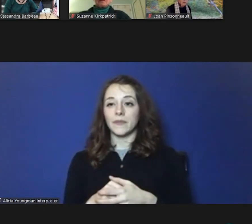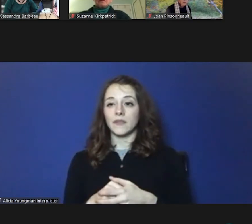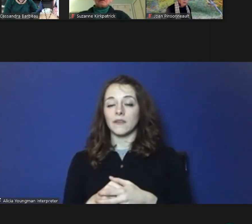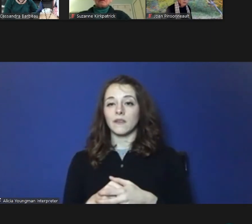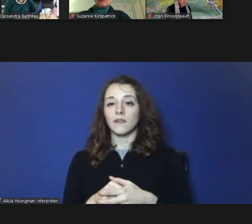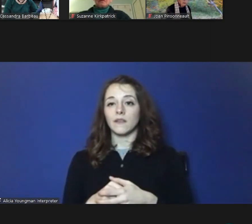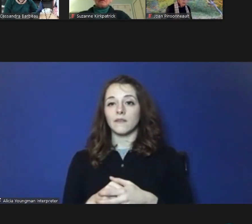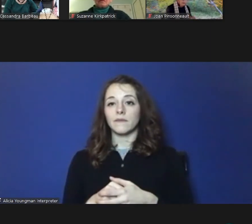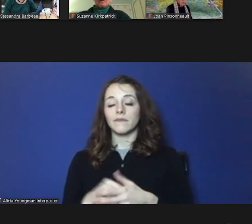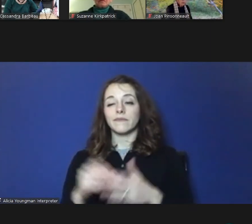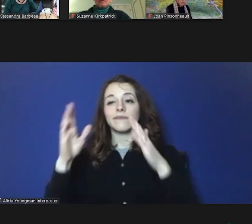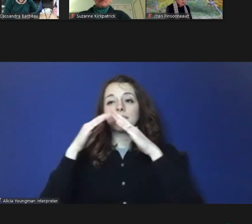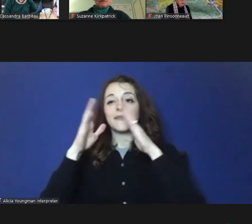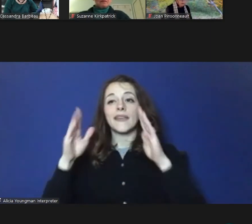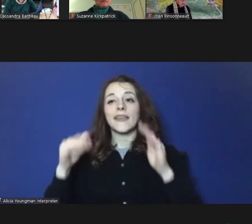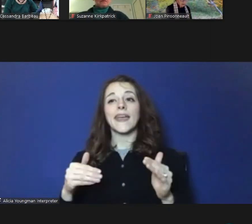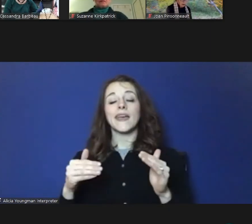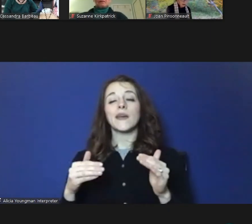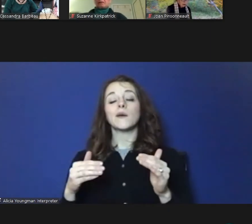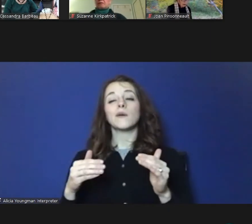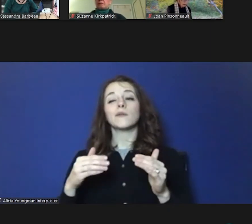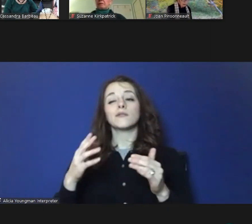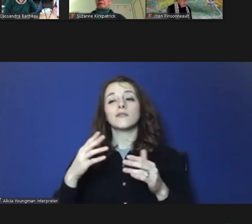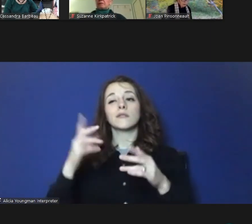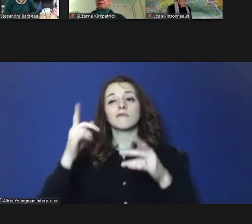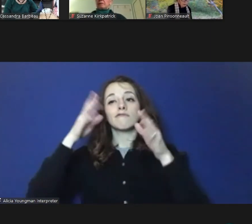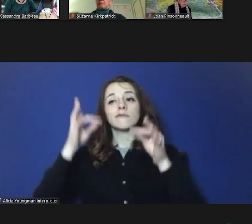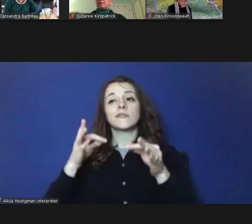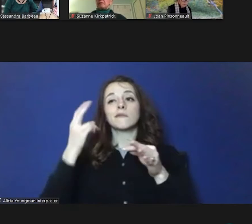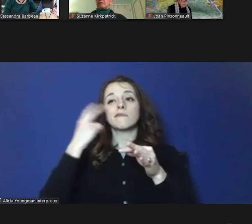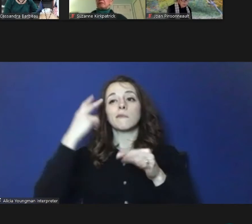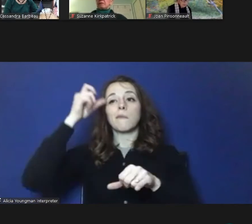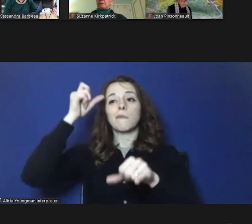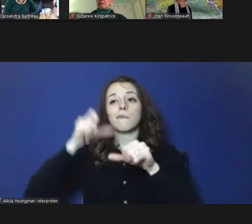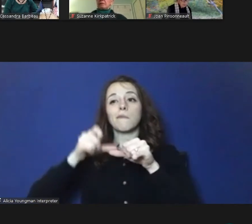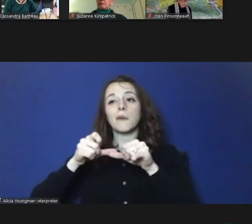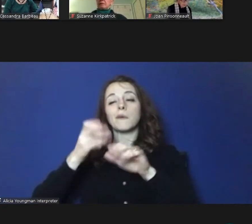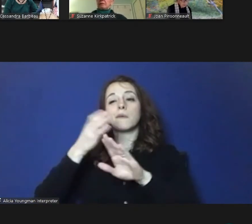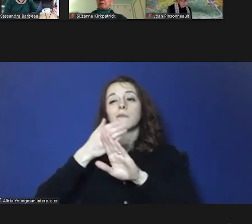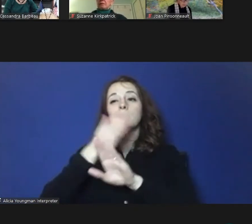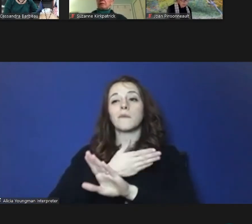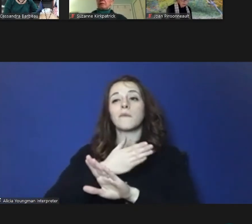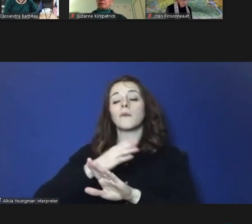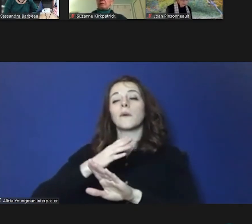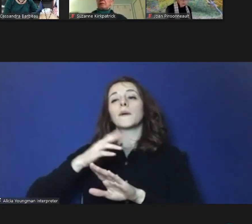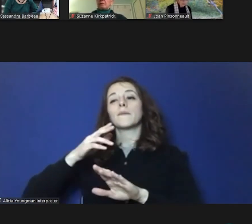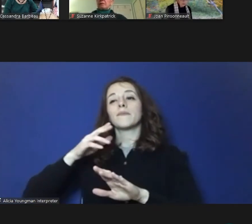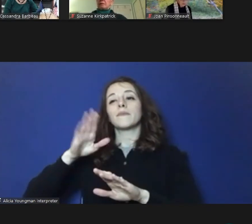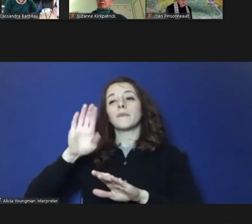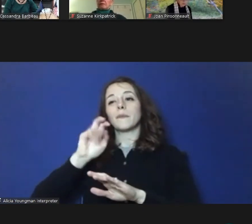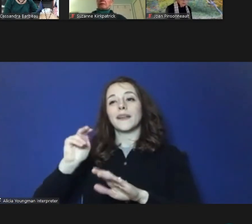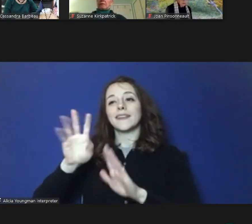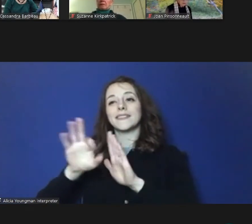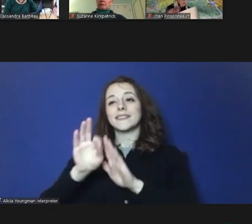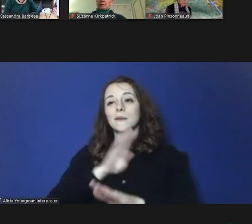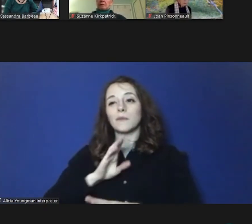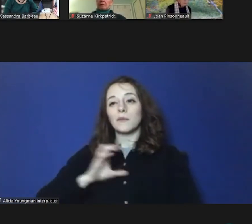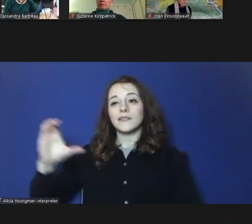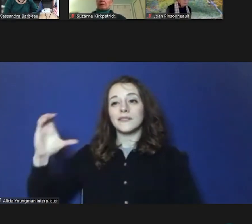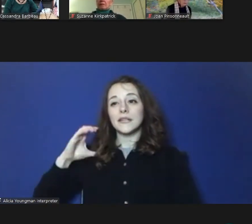House Concurrent Resolution in memory of former Bennington Select Board Chair Thomas